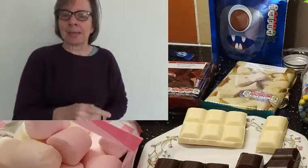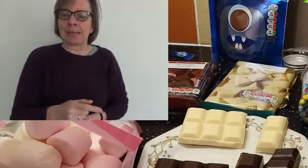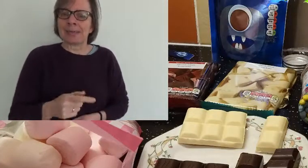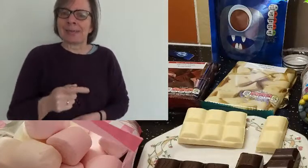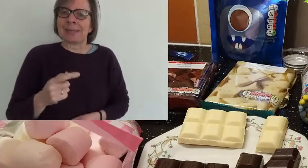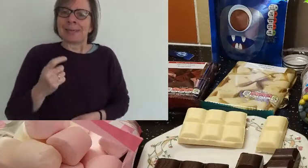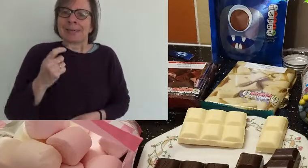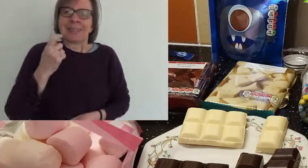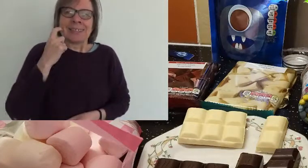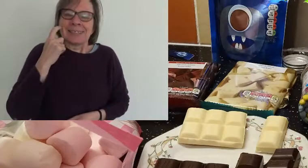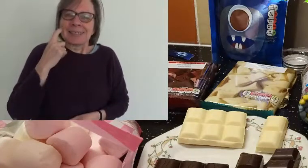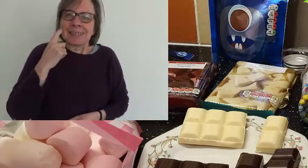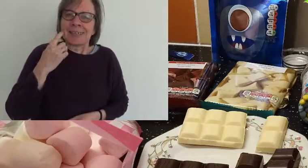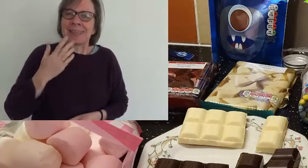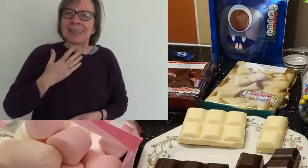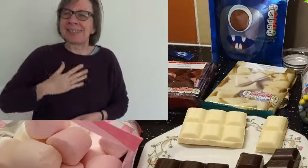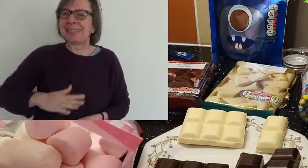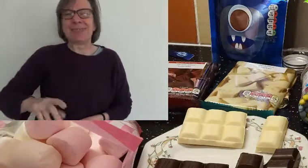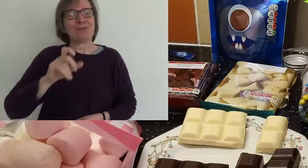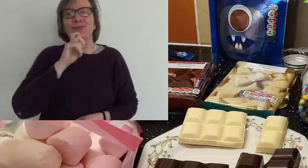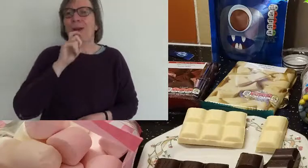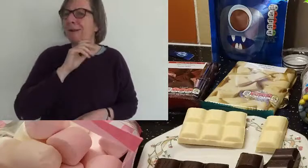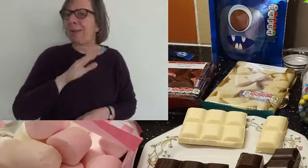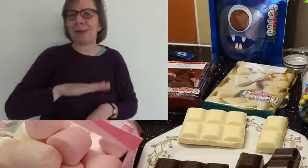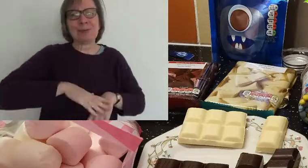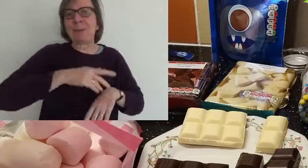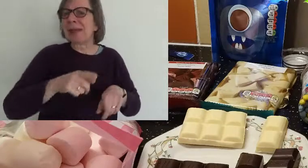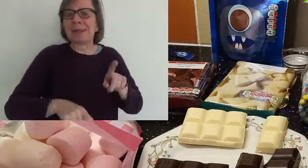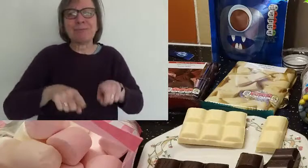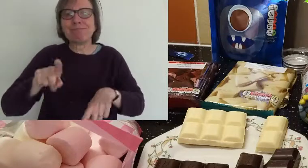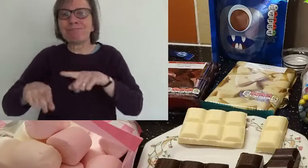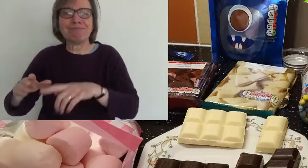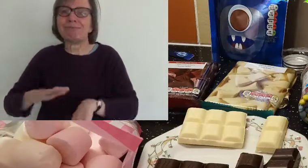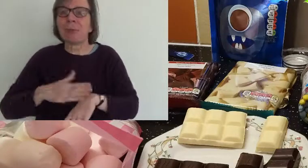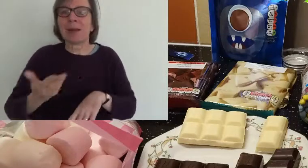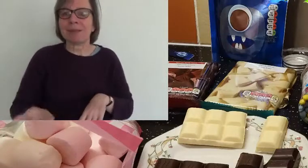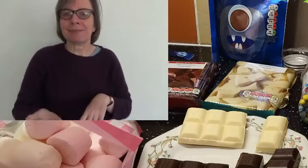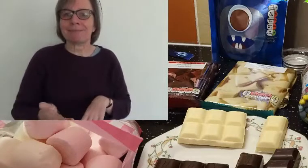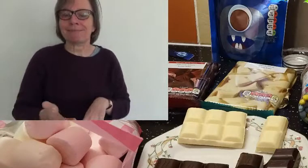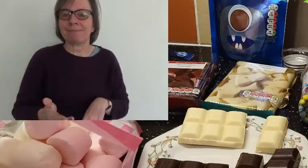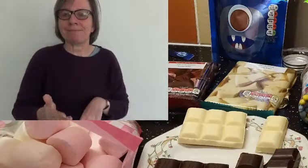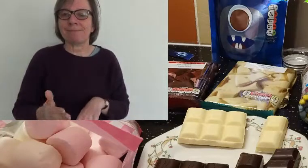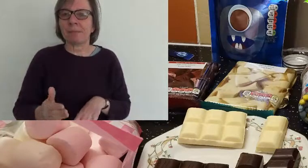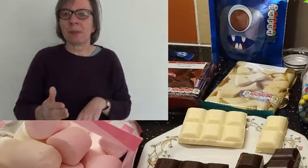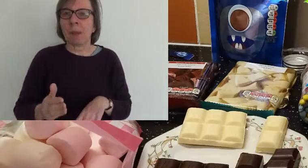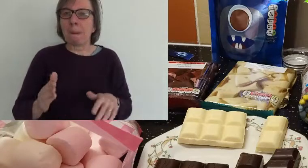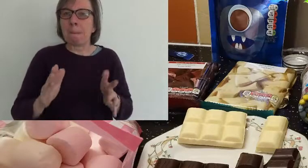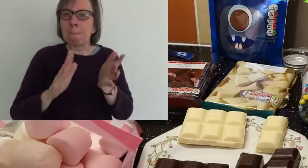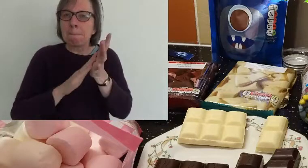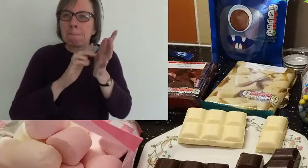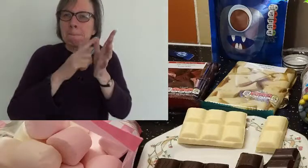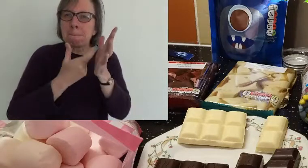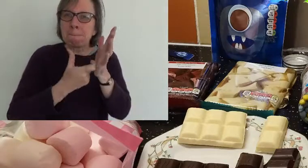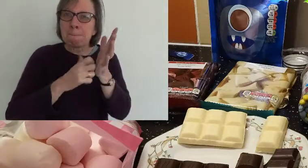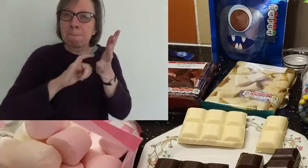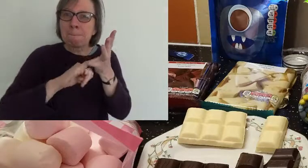simple. These are some of the things that you'll need. Some chocolate, whatever kind of chocolate you like.